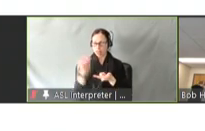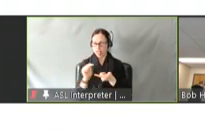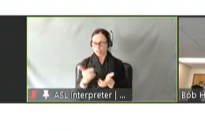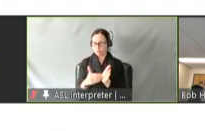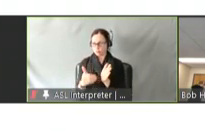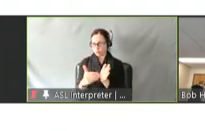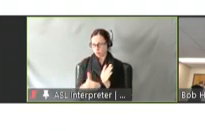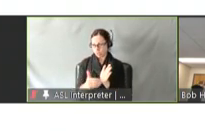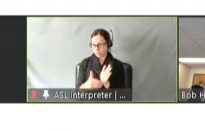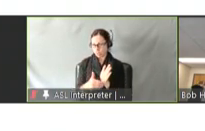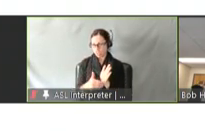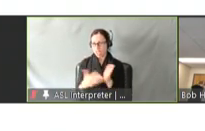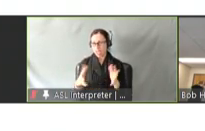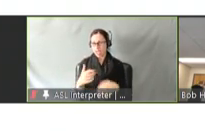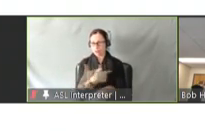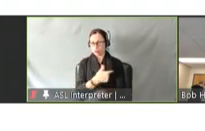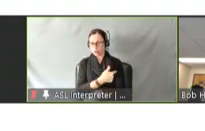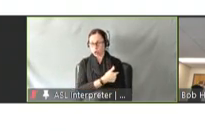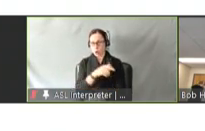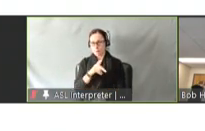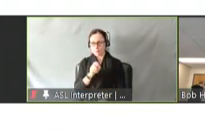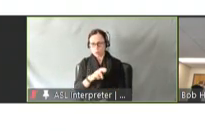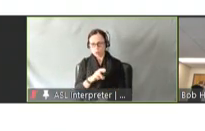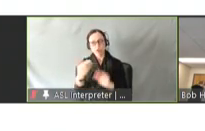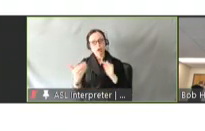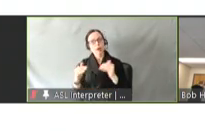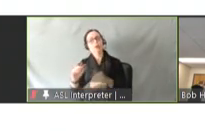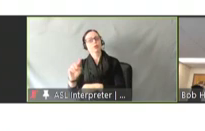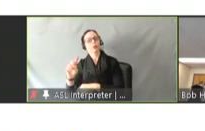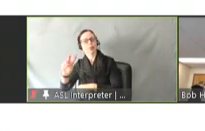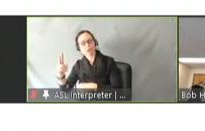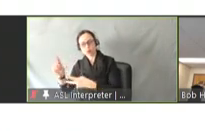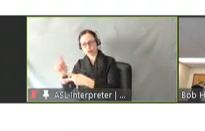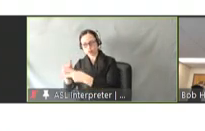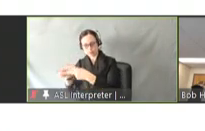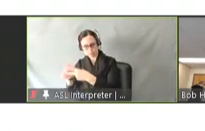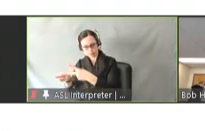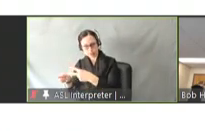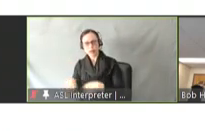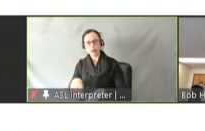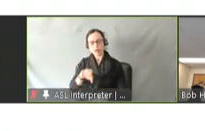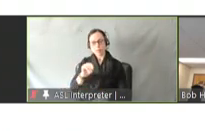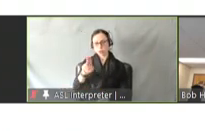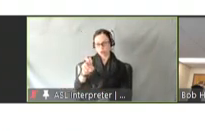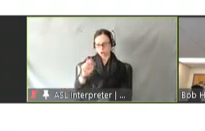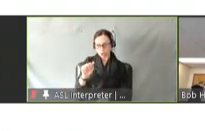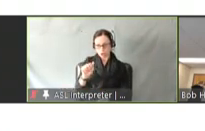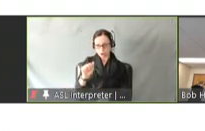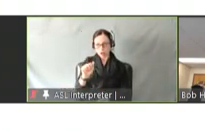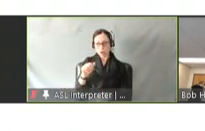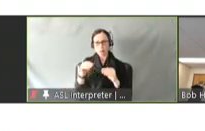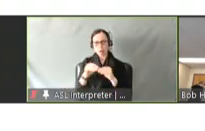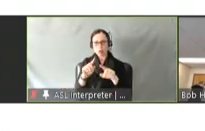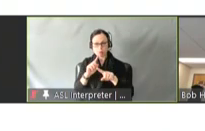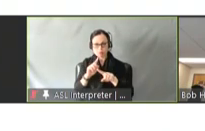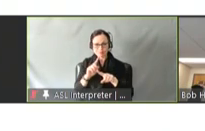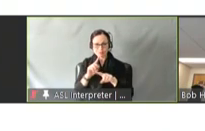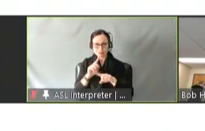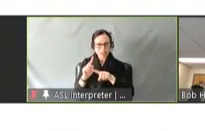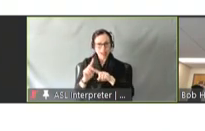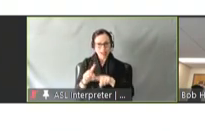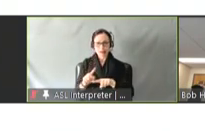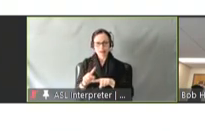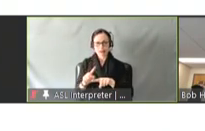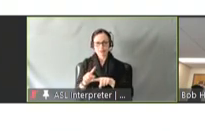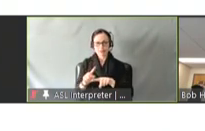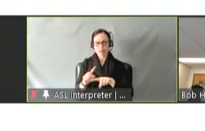dose than following dose two of the primary series. And Moderna booster did appear to be more reactogenic than the Pfizer-BioNTech